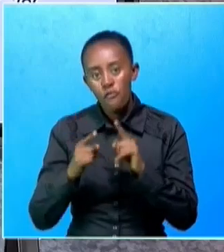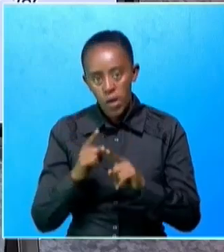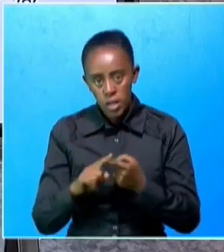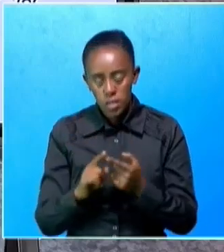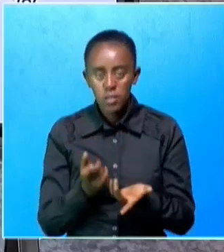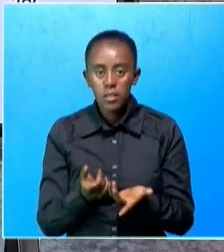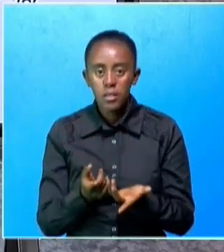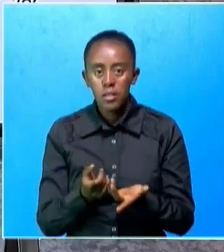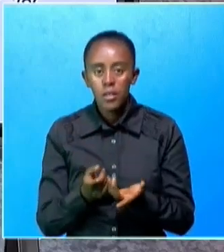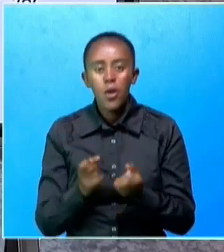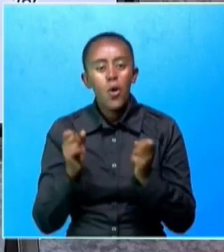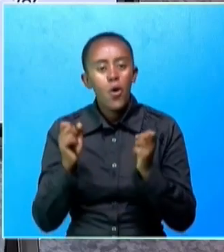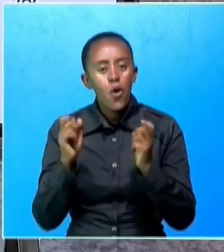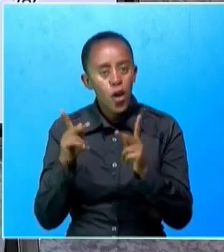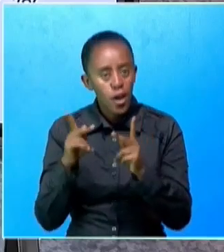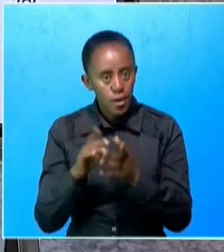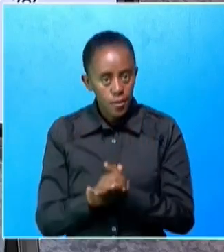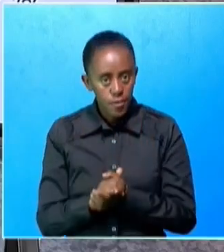Okay.